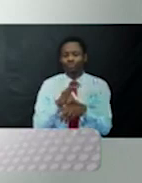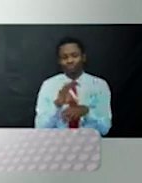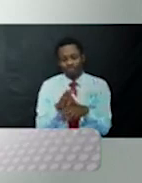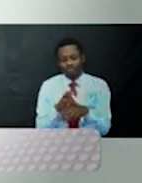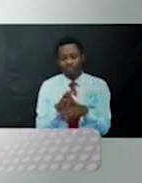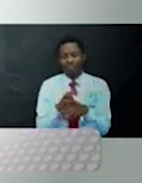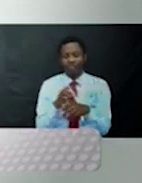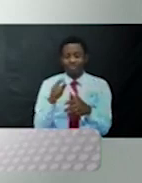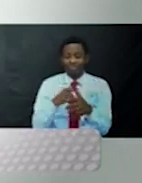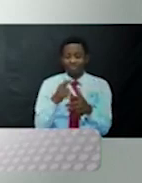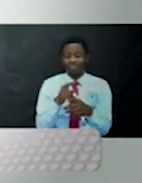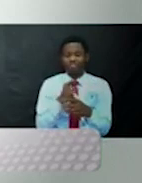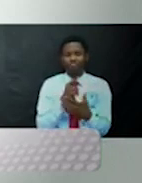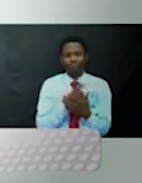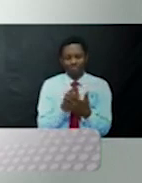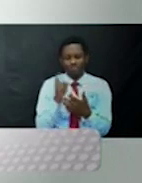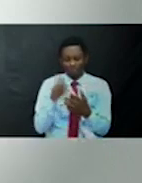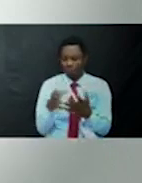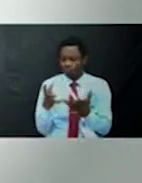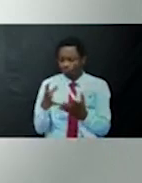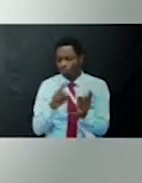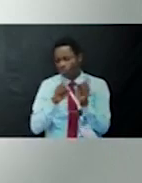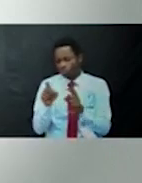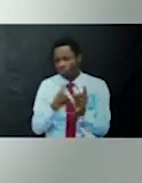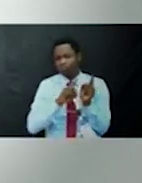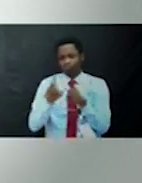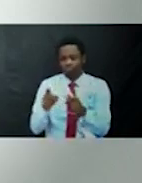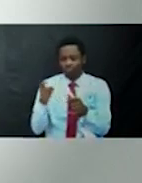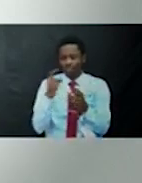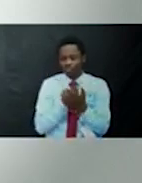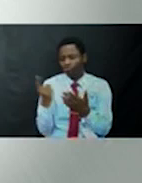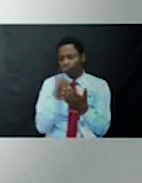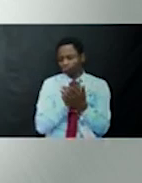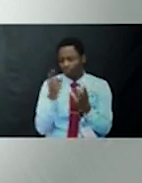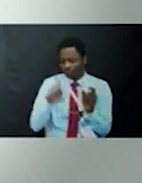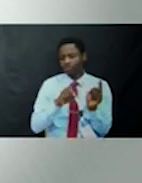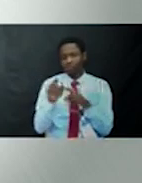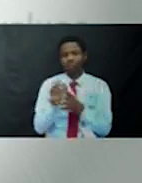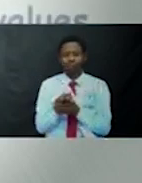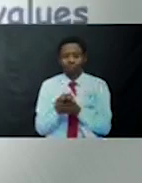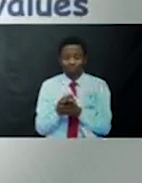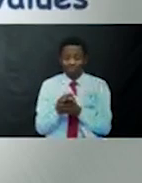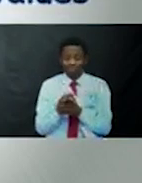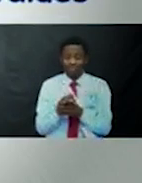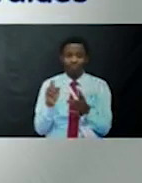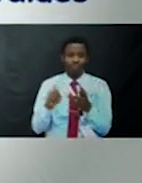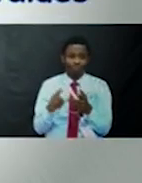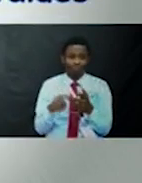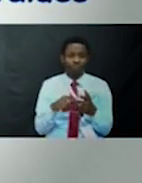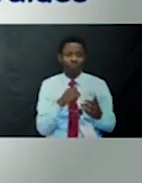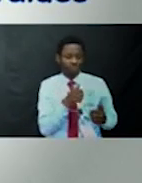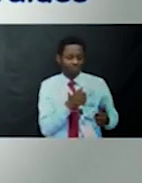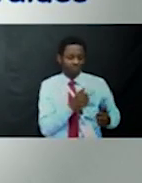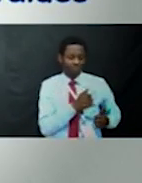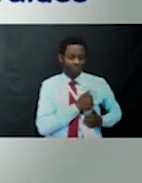The morale must be up. Church health. We must also look at security. Protect church's